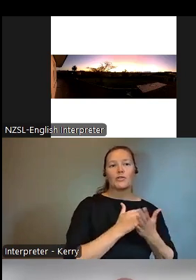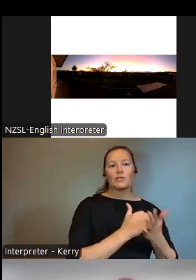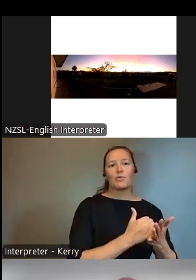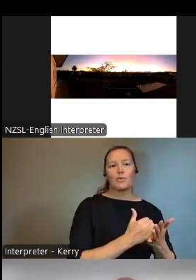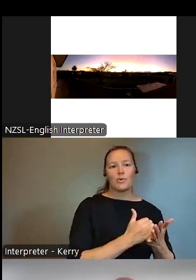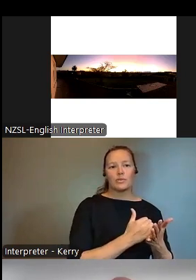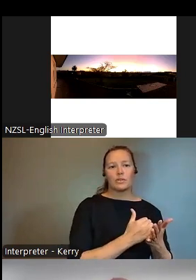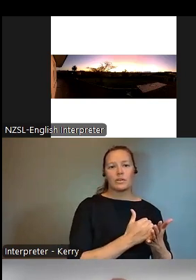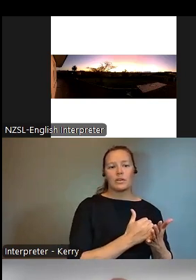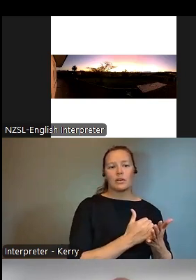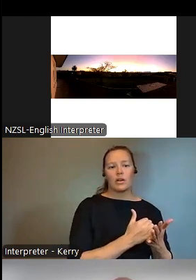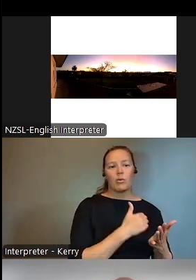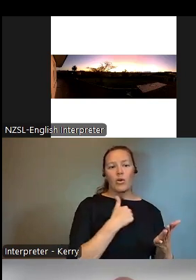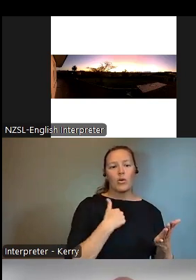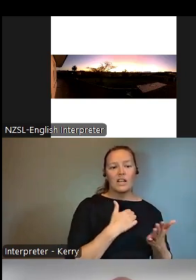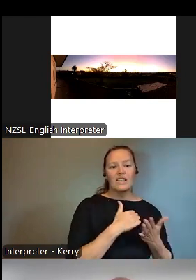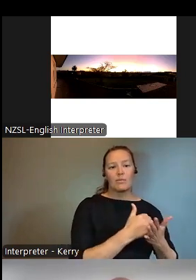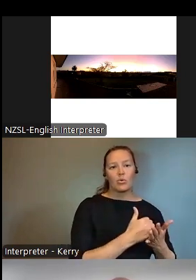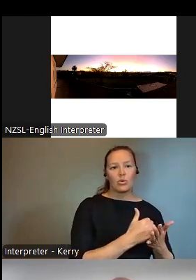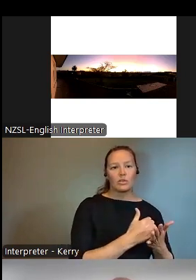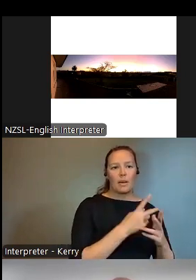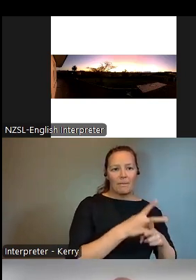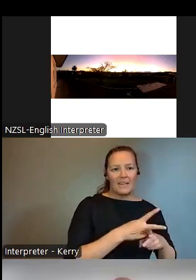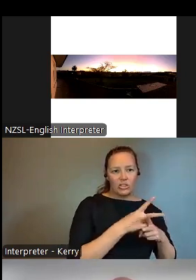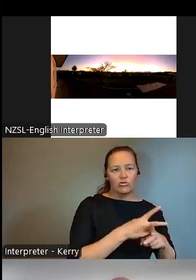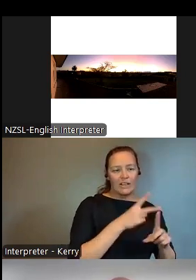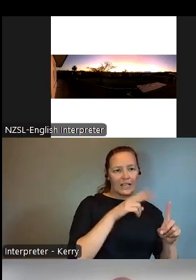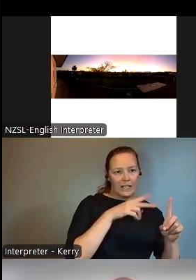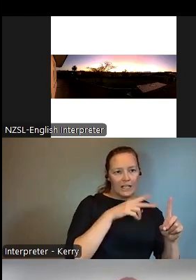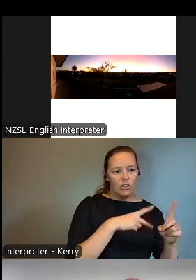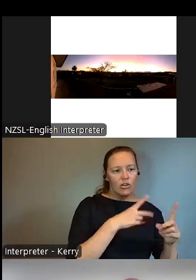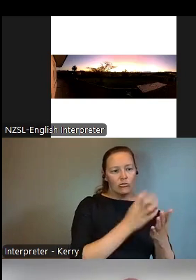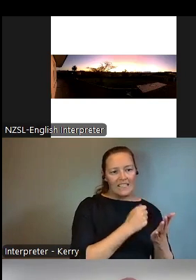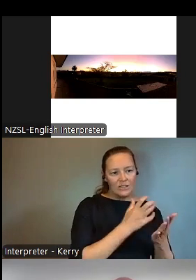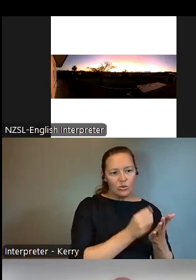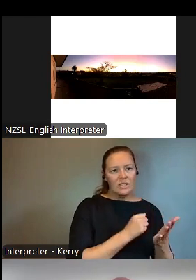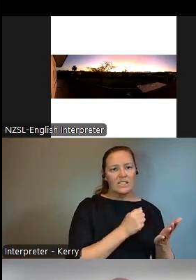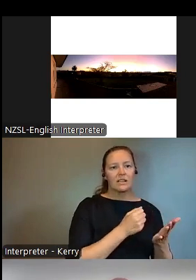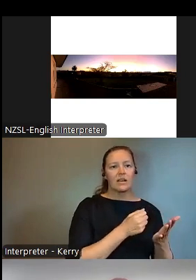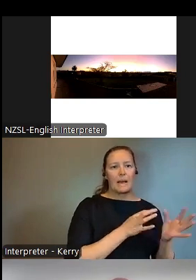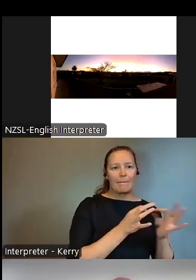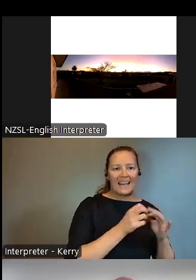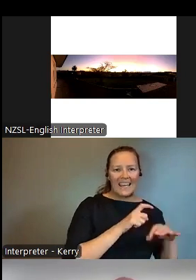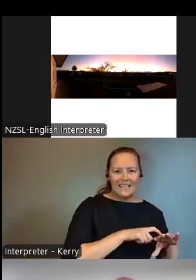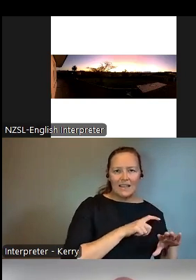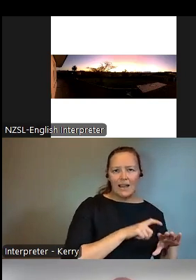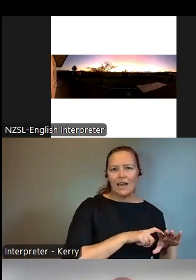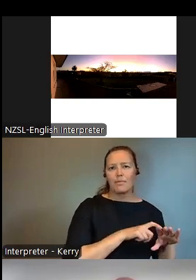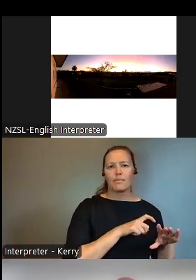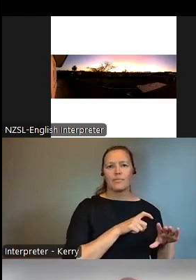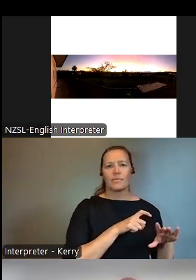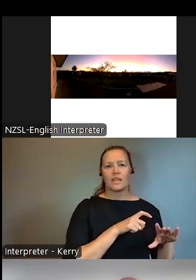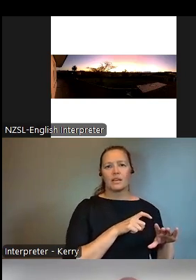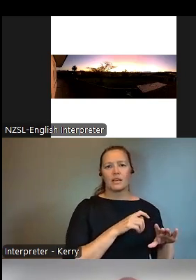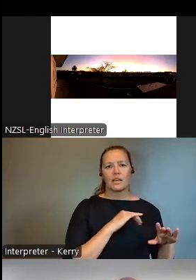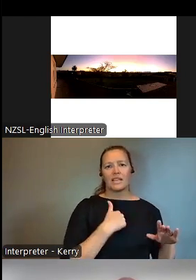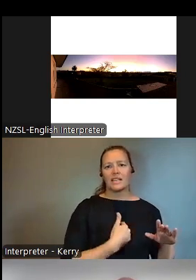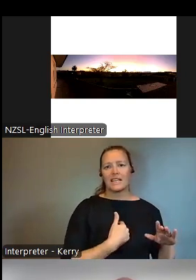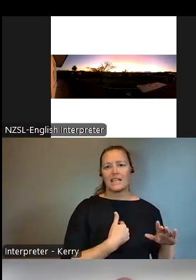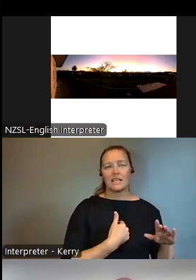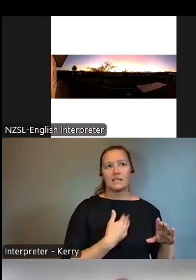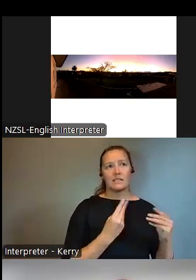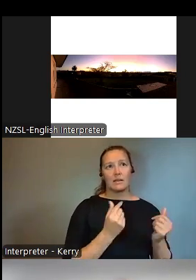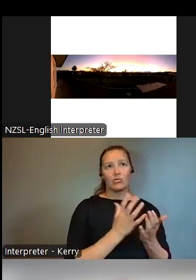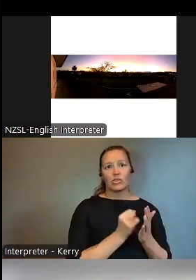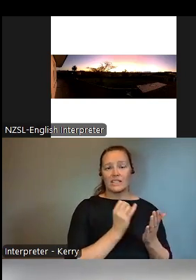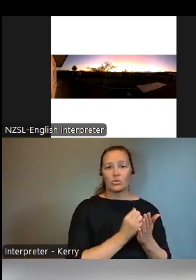with early support, mentoring, resourcing, give them a bit of planning time if you can, or if they need some resources to be